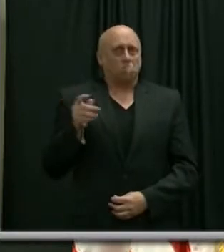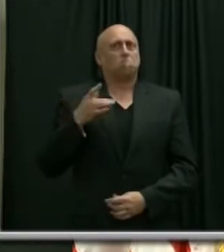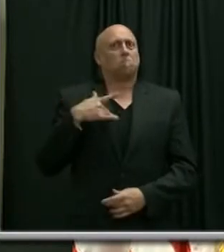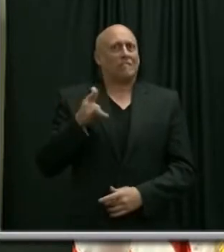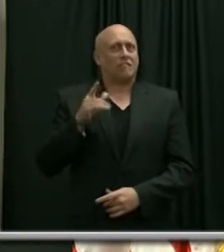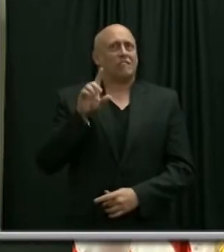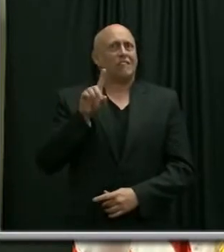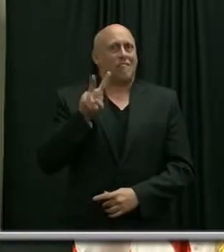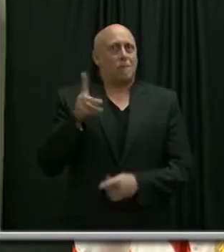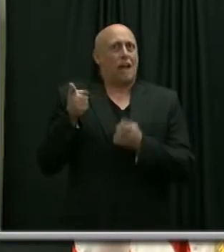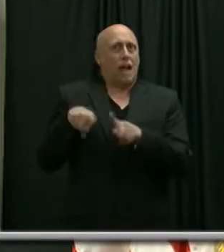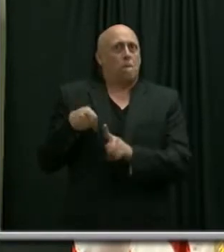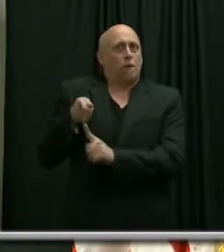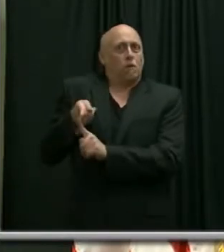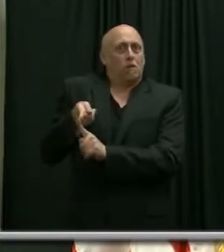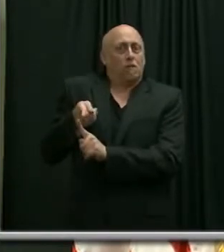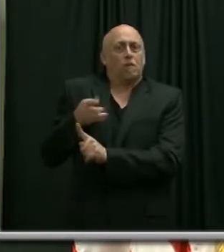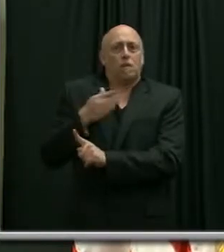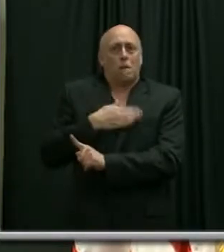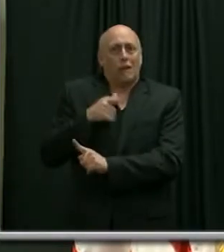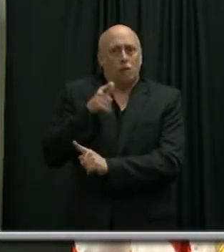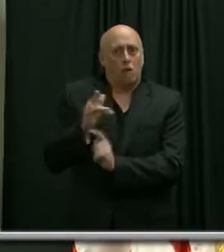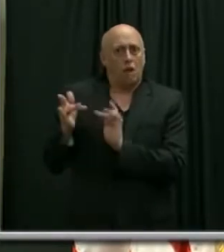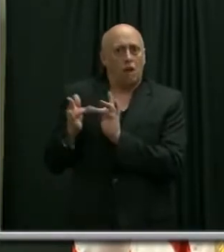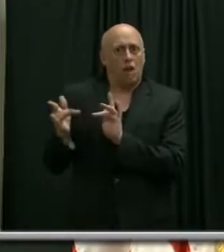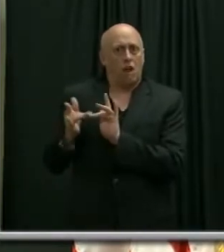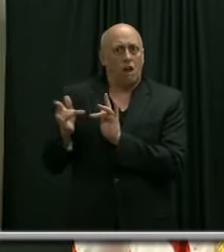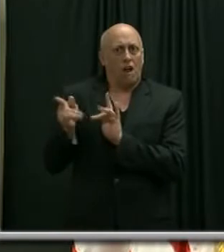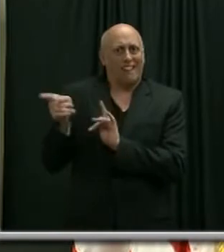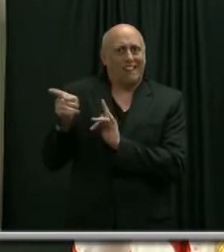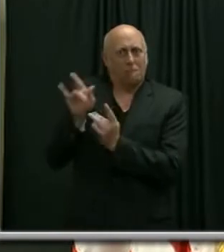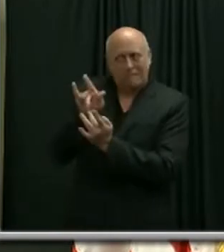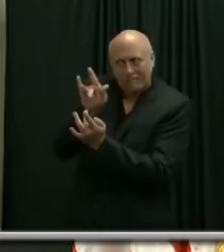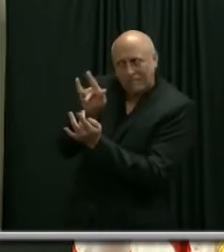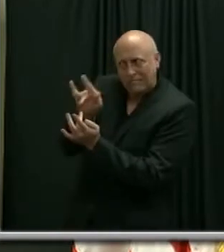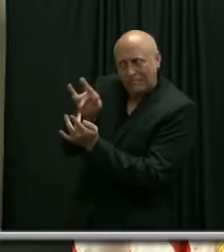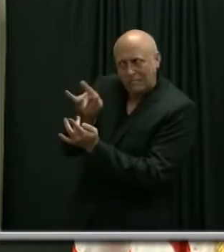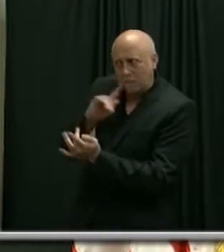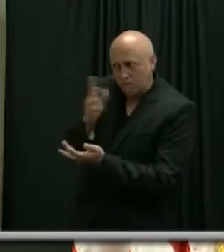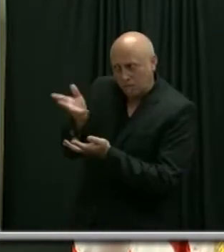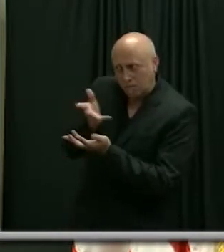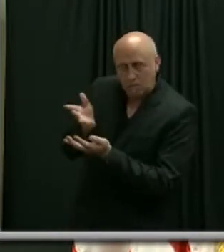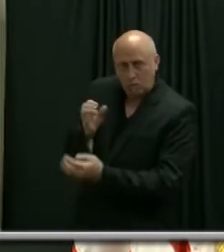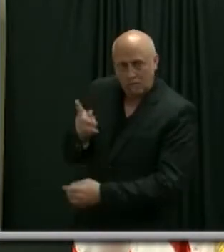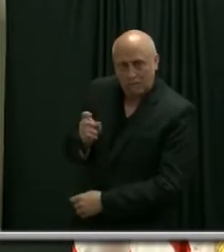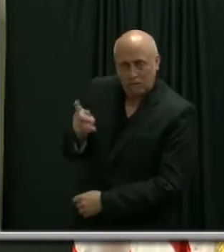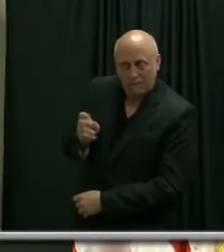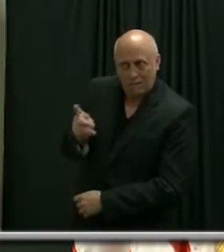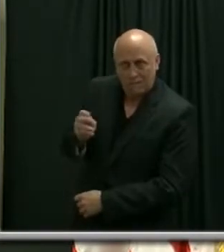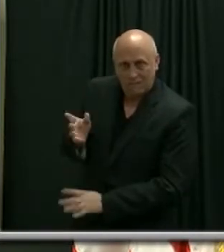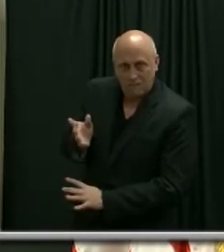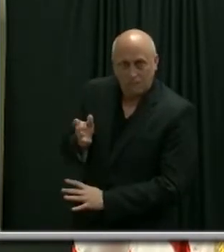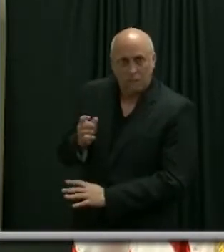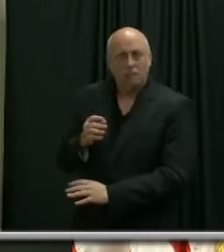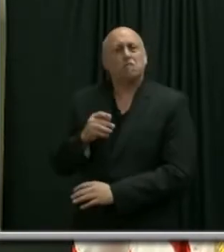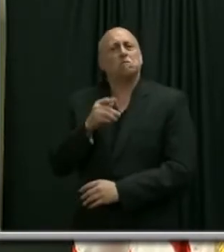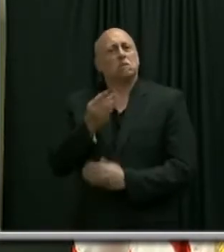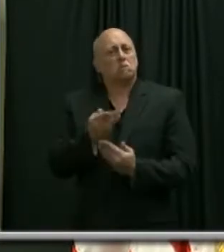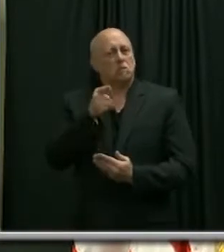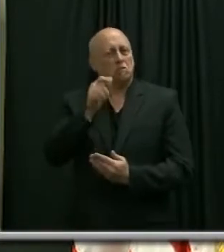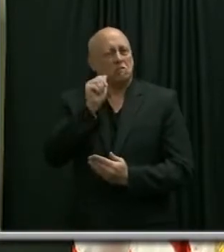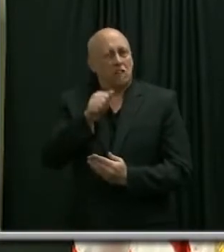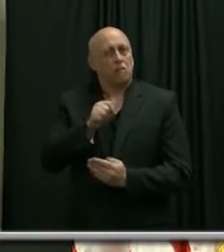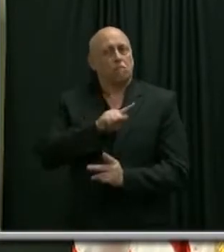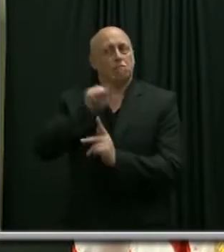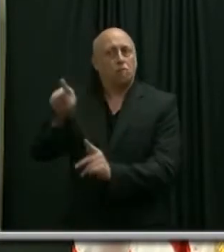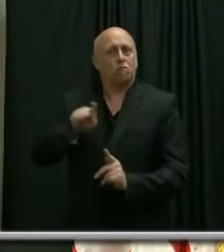violence victim, please stay connected with that individual to the best of your ability. Maybe have regularly scheduled